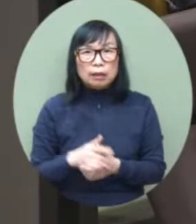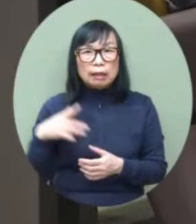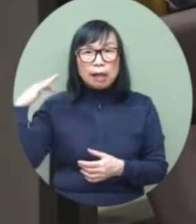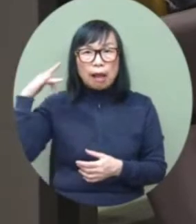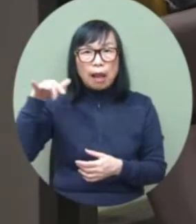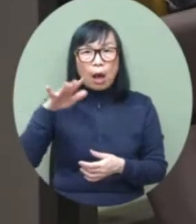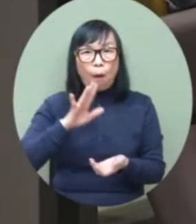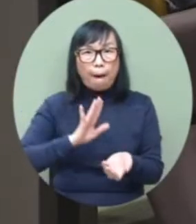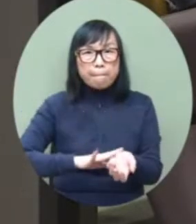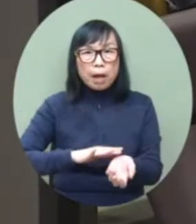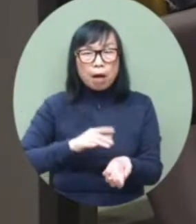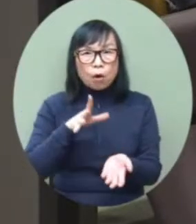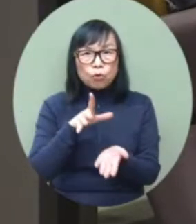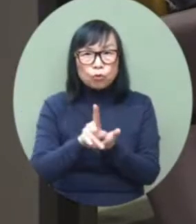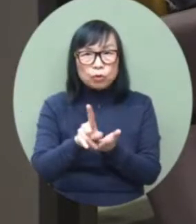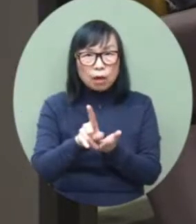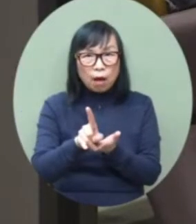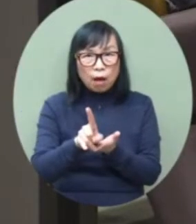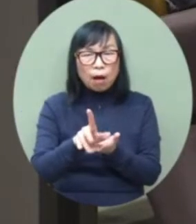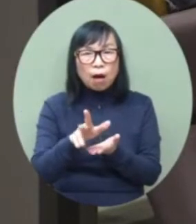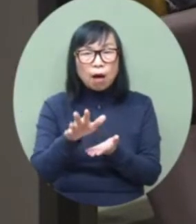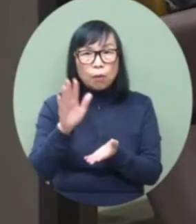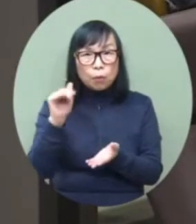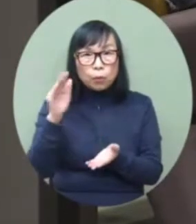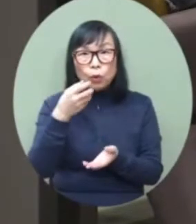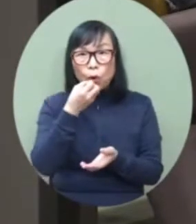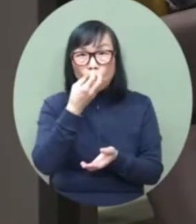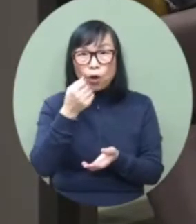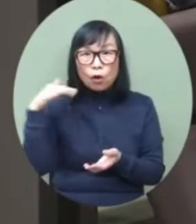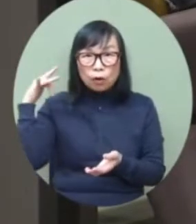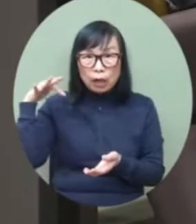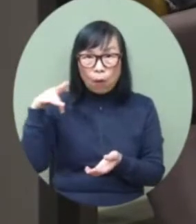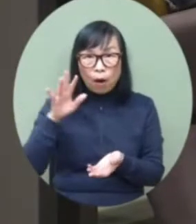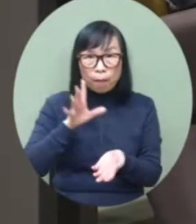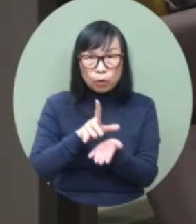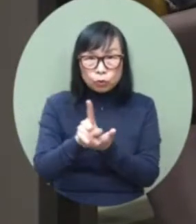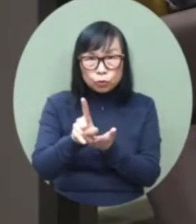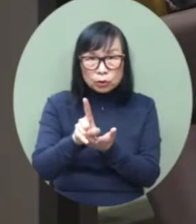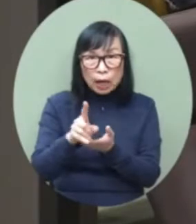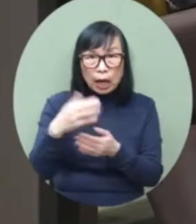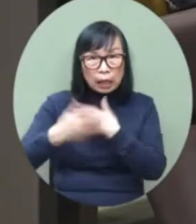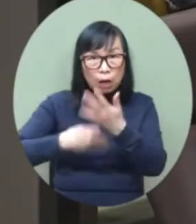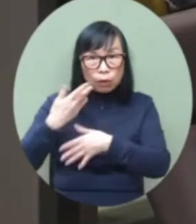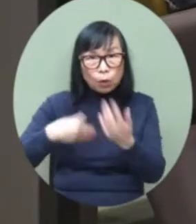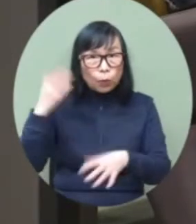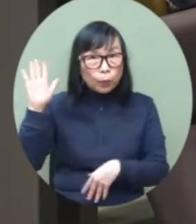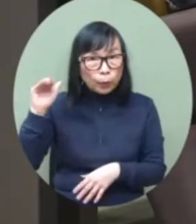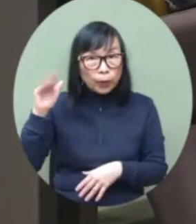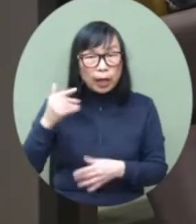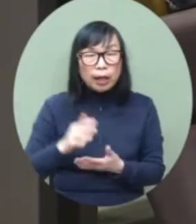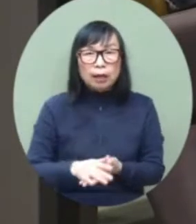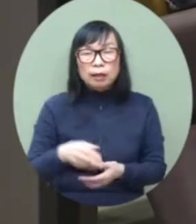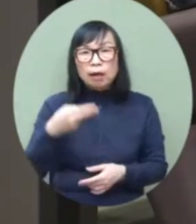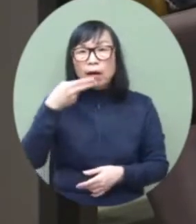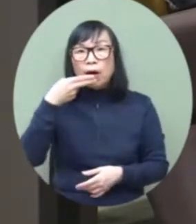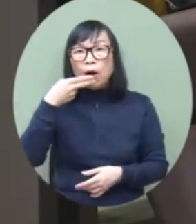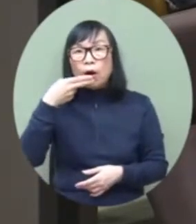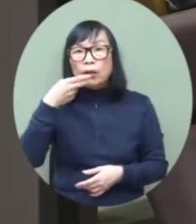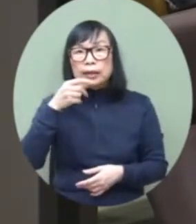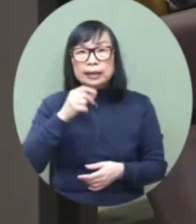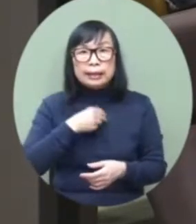epidemiology experts. So whether it is mainland experts or Hong Kong experts, they will have to conduct